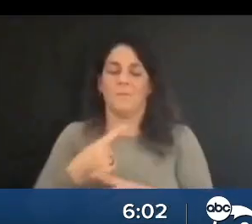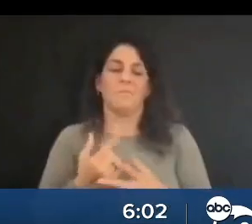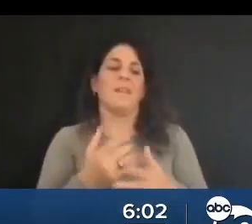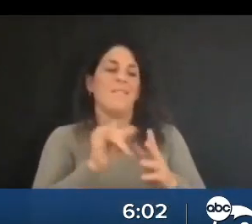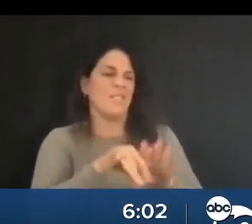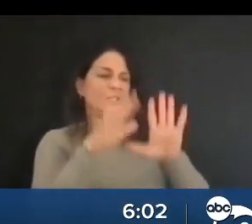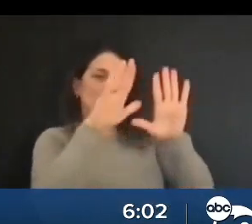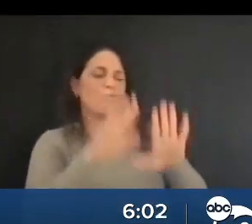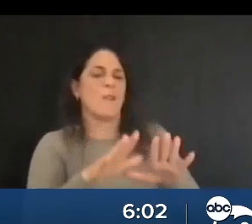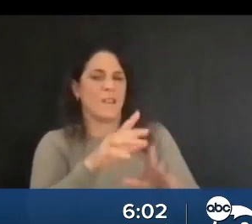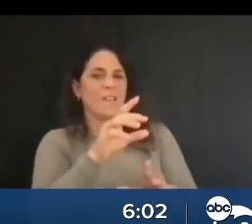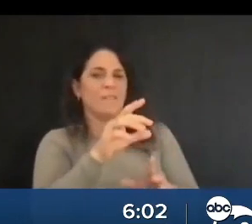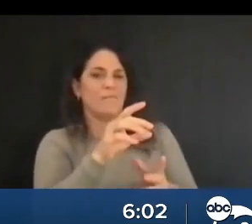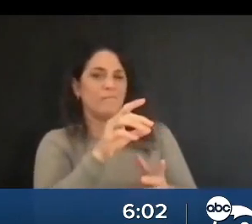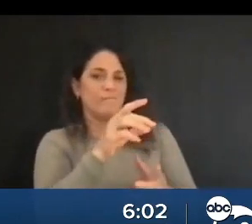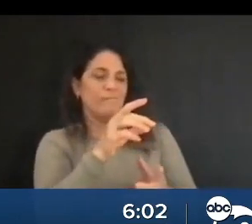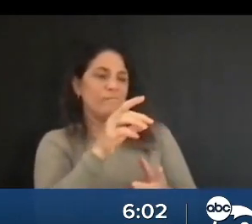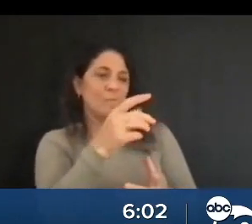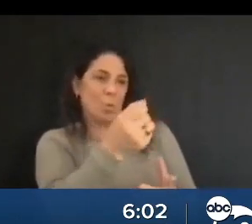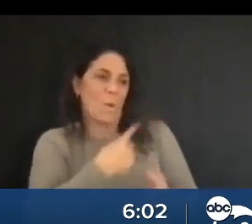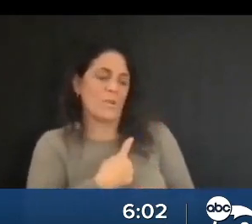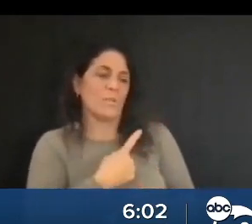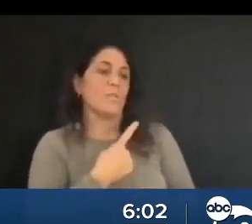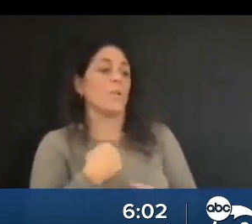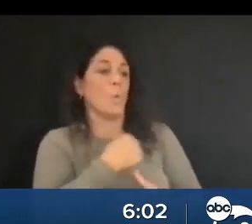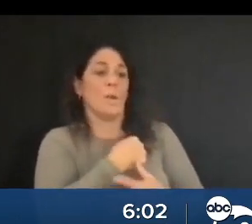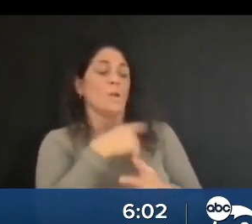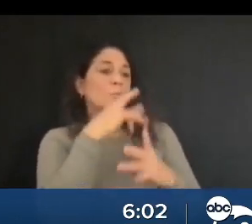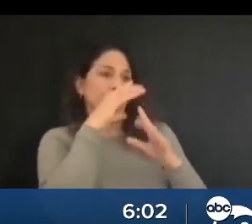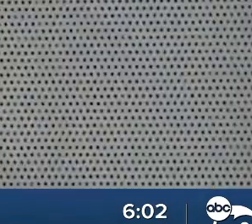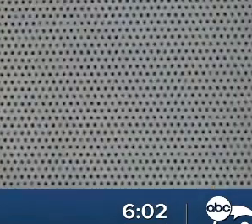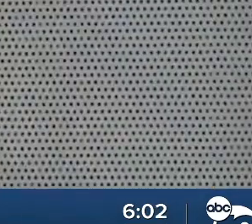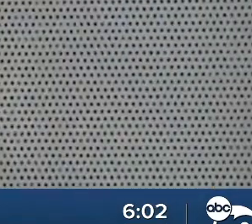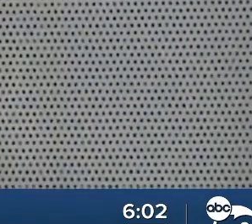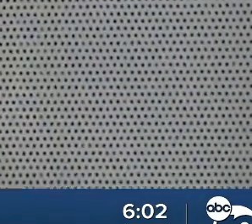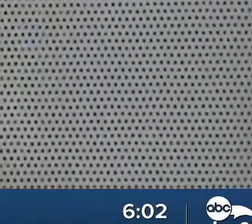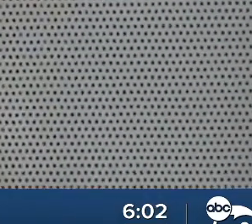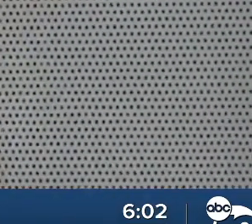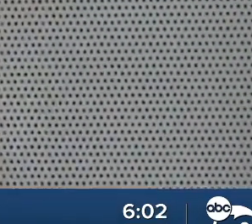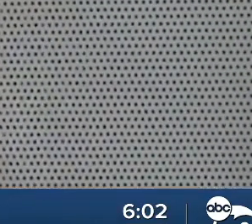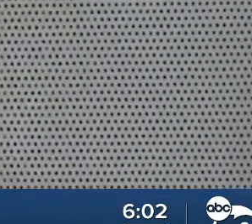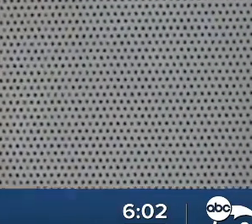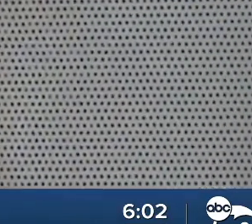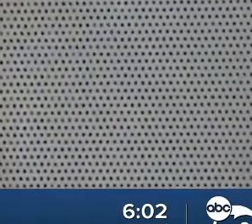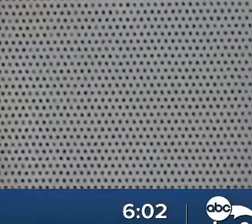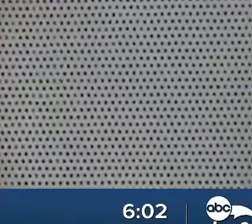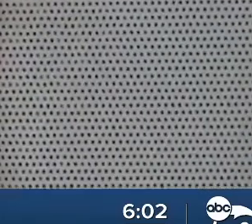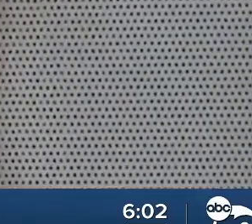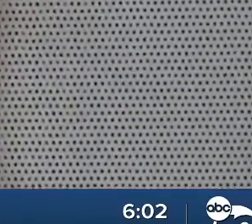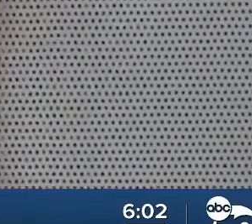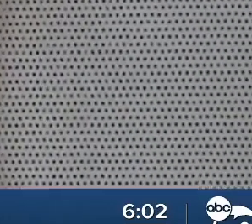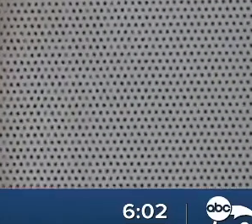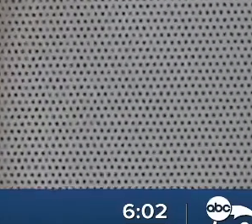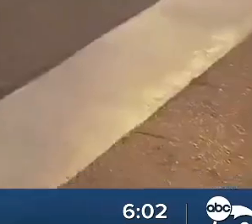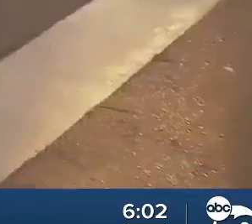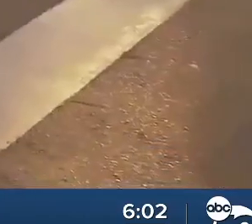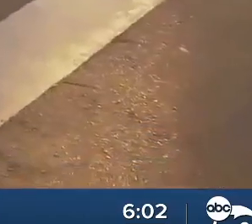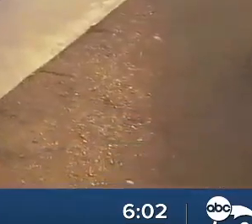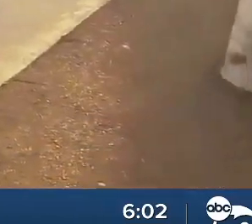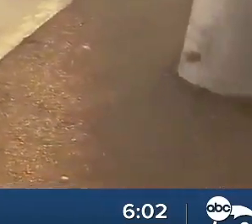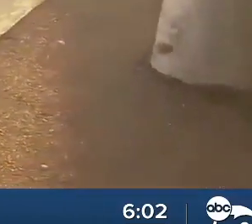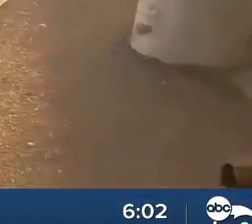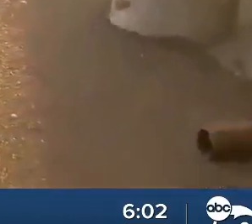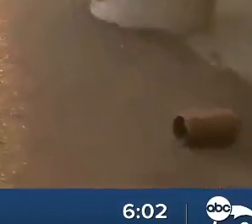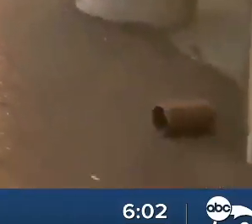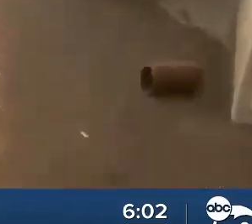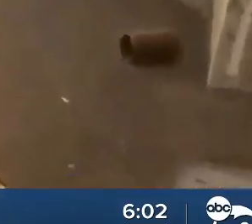members. Dr. Van Do Reynoso is Santa Barbara County's Director of Public Health. With counties across the state running out of vaccine doses and many not